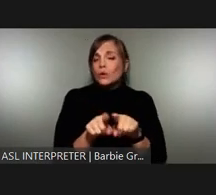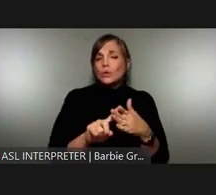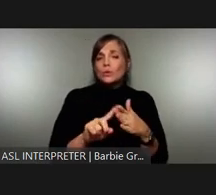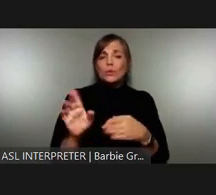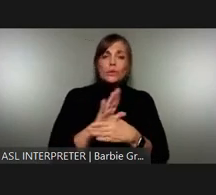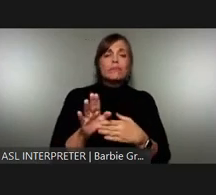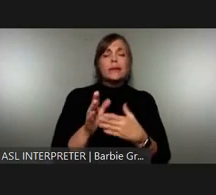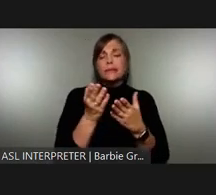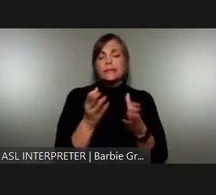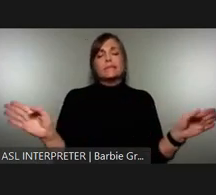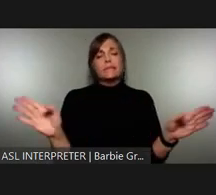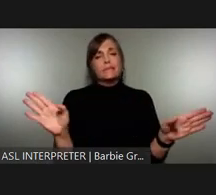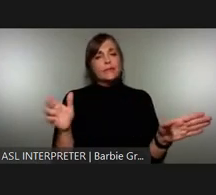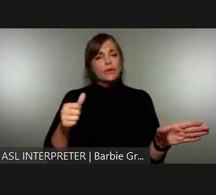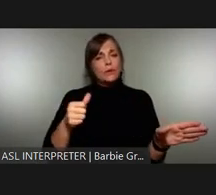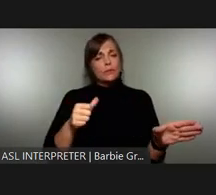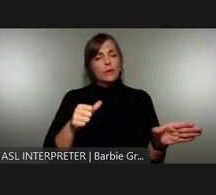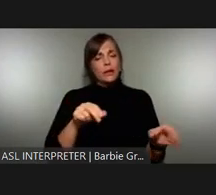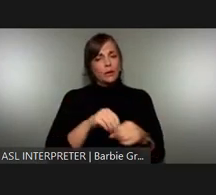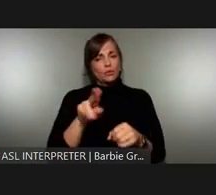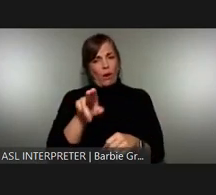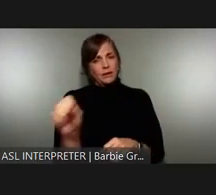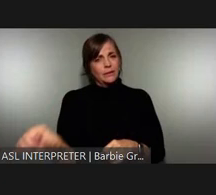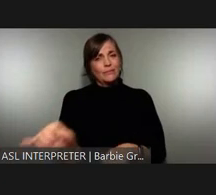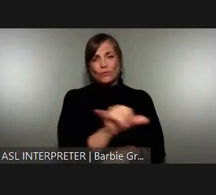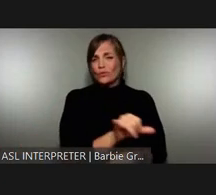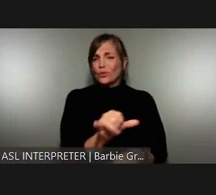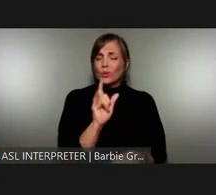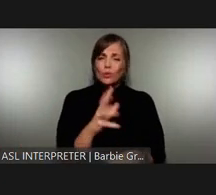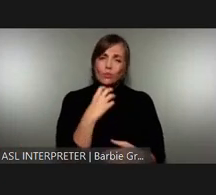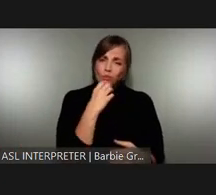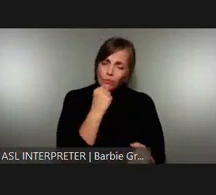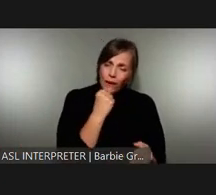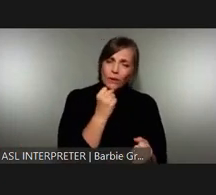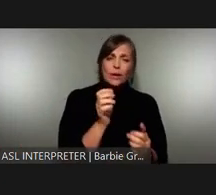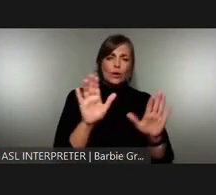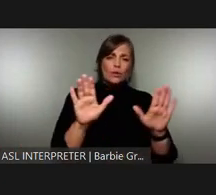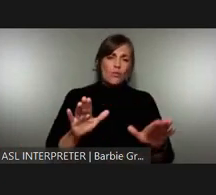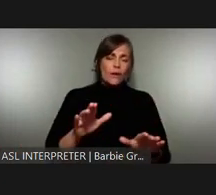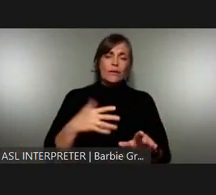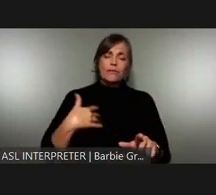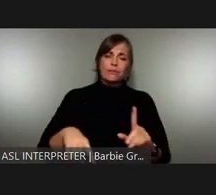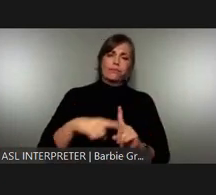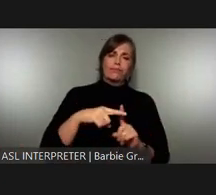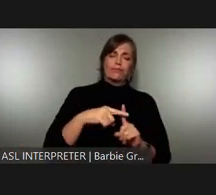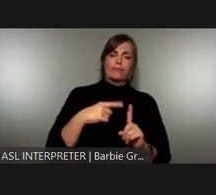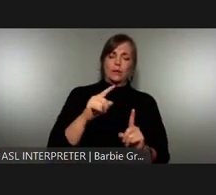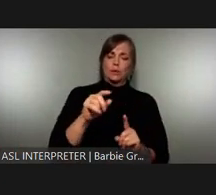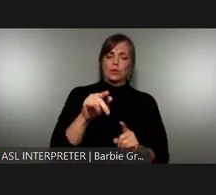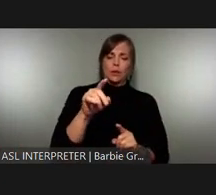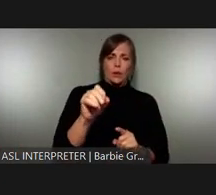total across the entire country is incredibly valuable and a wonderful asset that Toledo has been